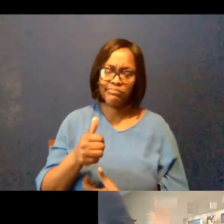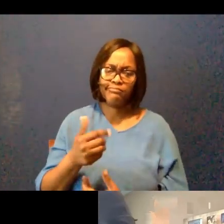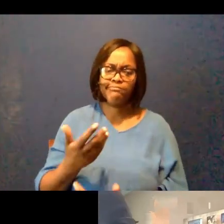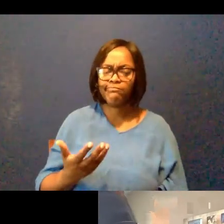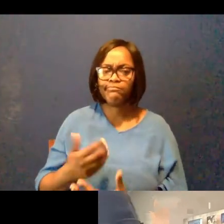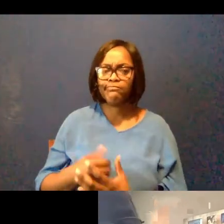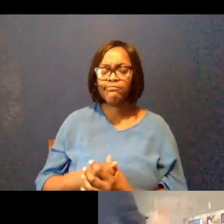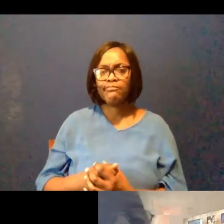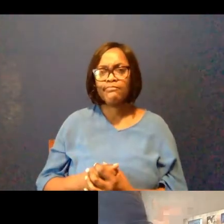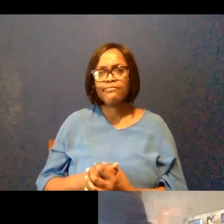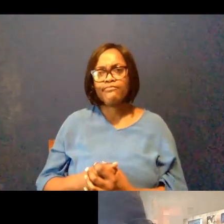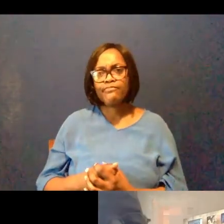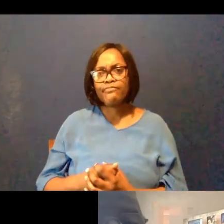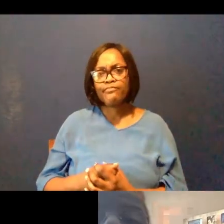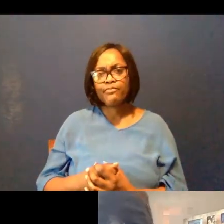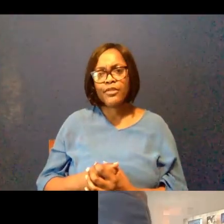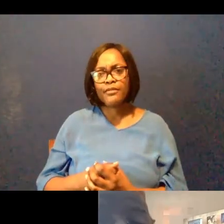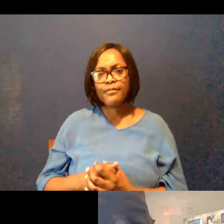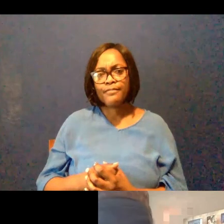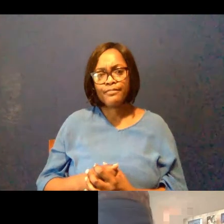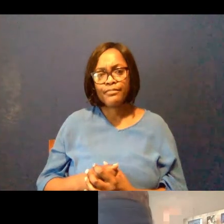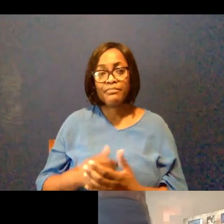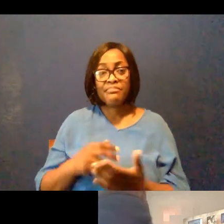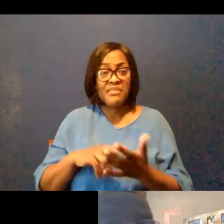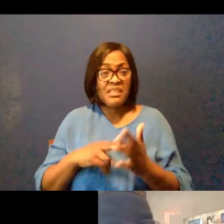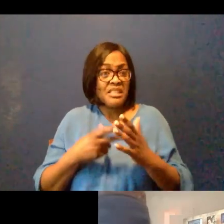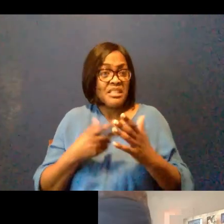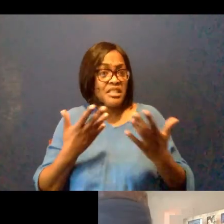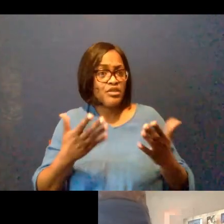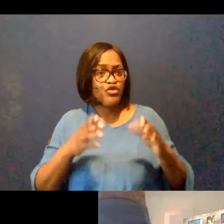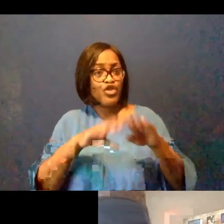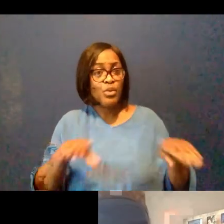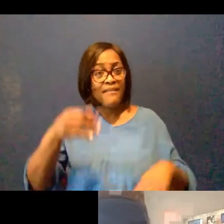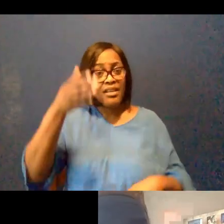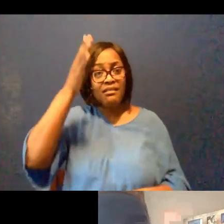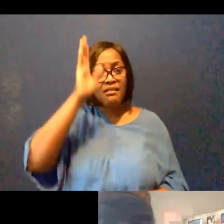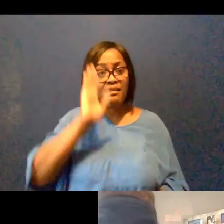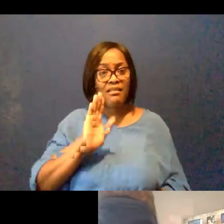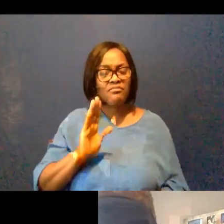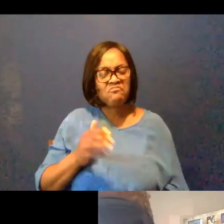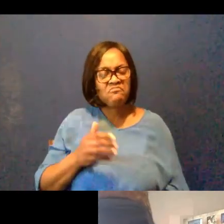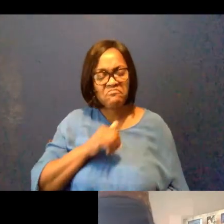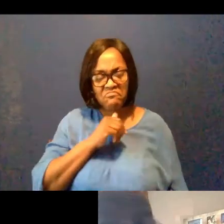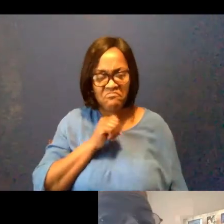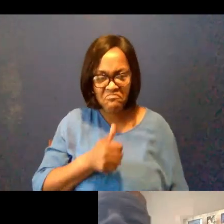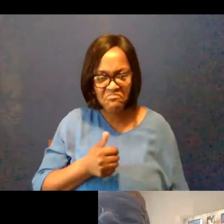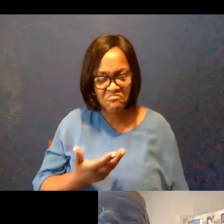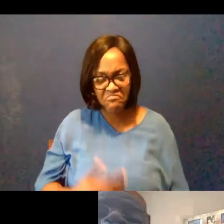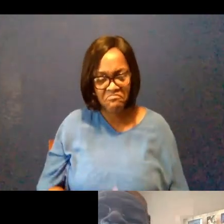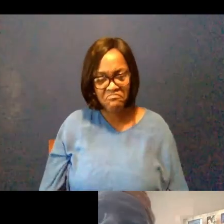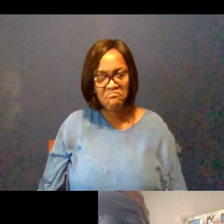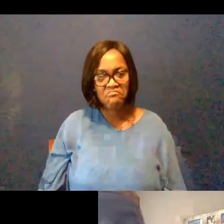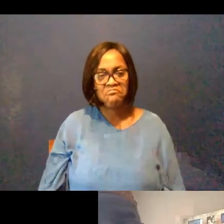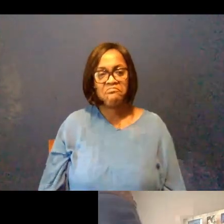temple that had any type of